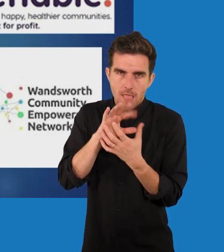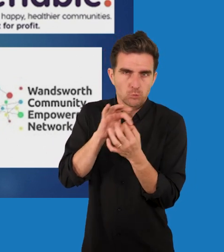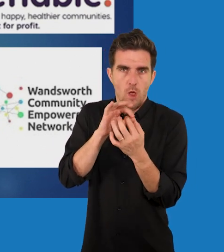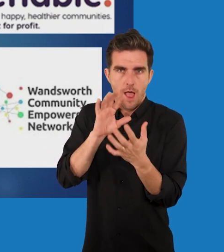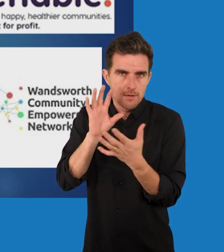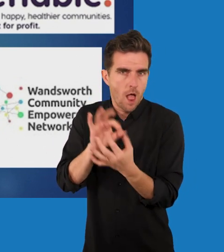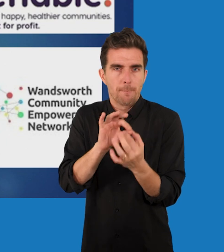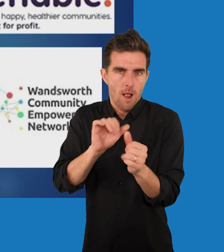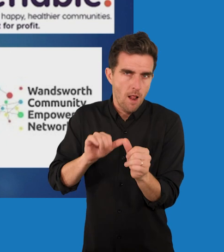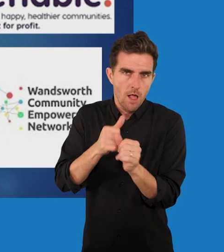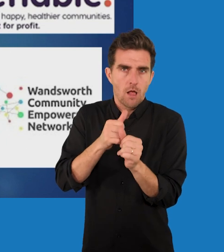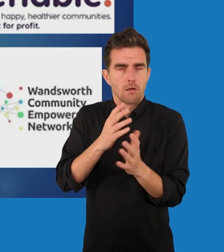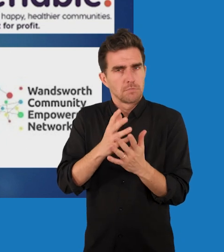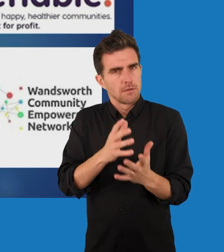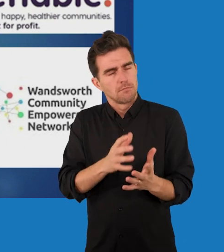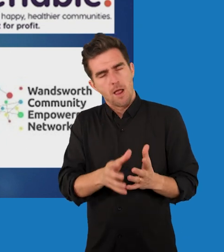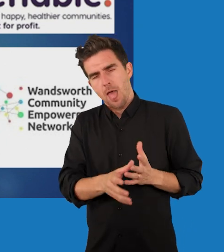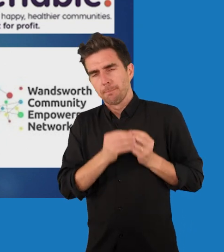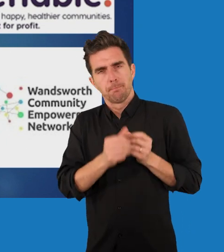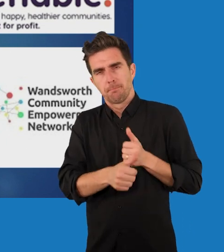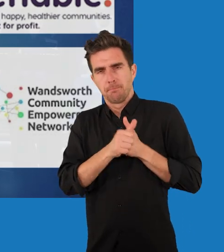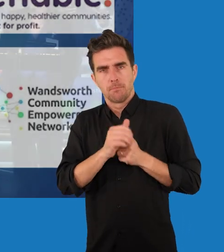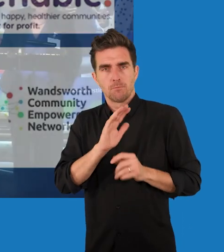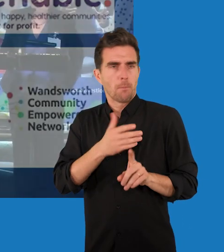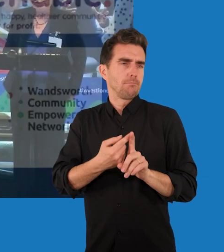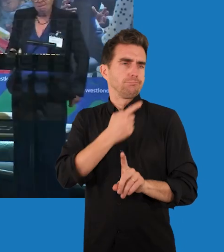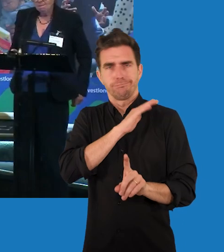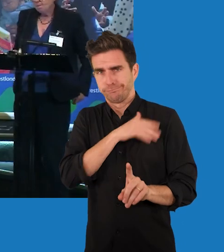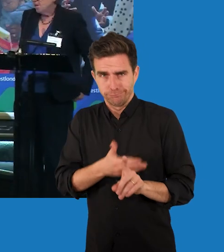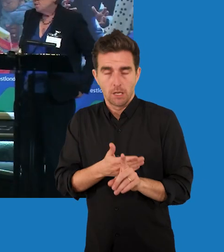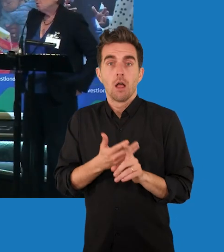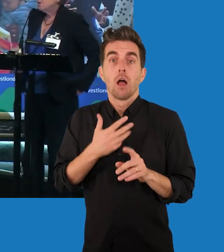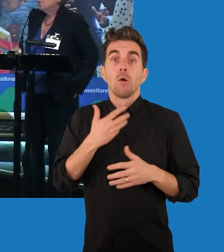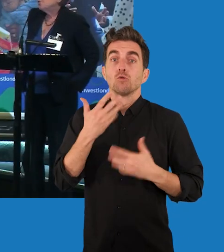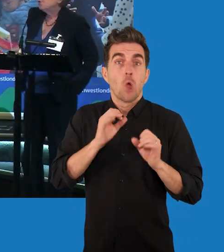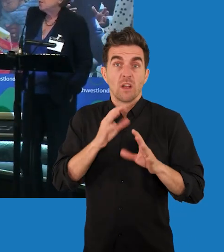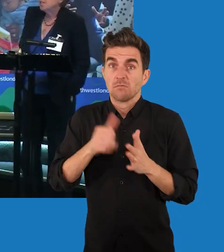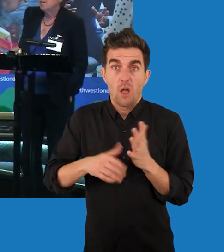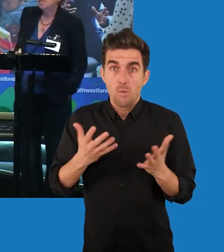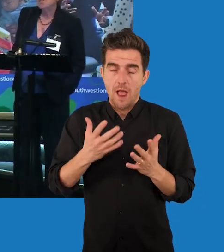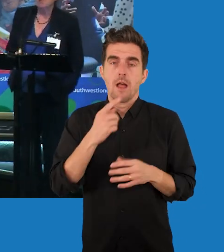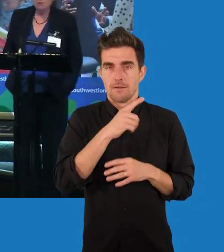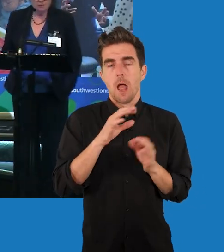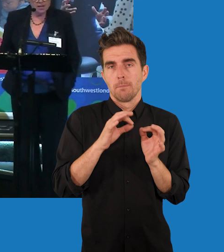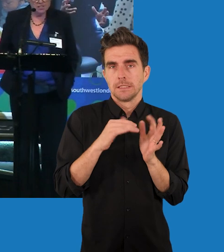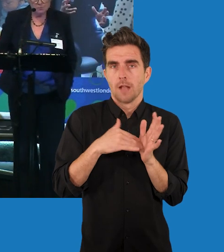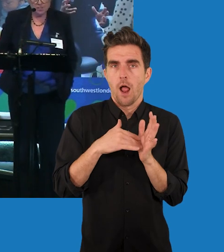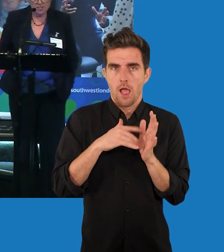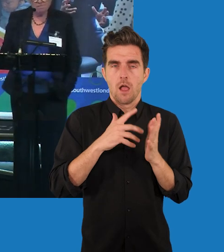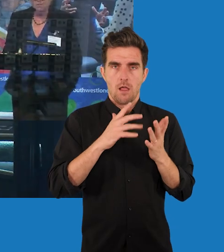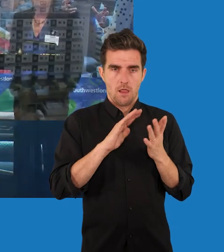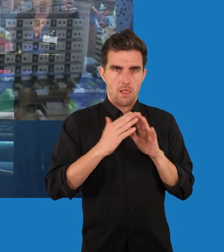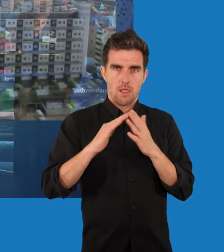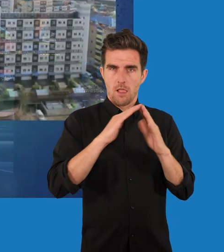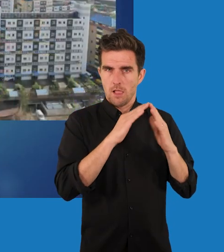Network and Enable, who have helped us in the day-to-day support. So our story takes us from the favelas of